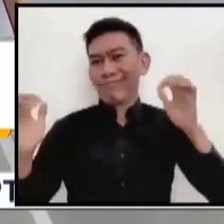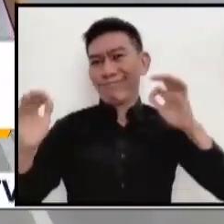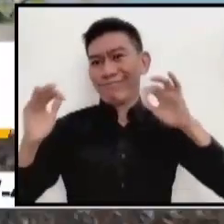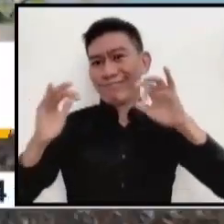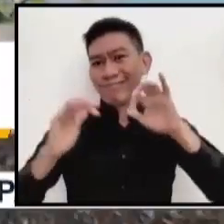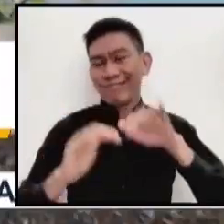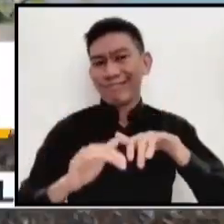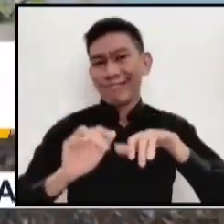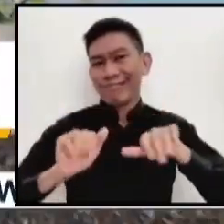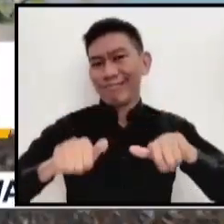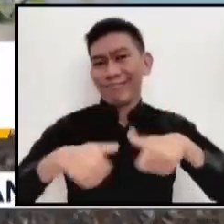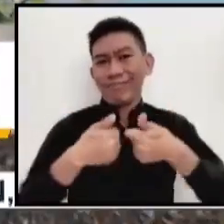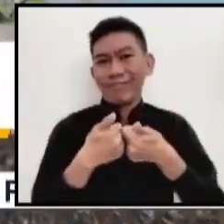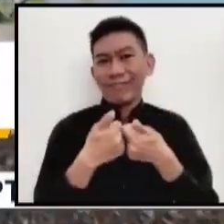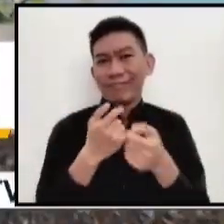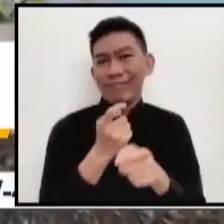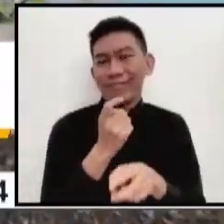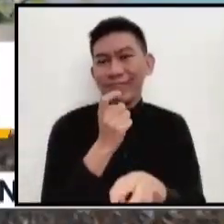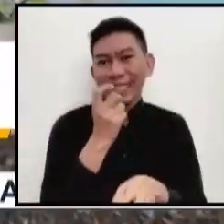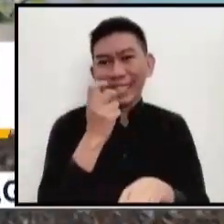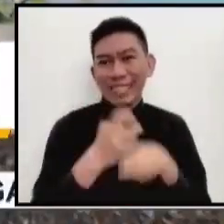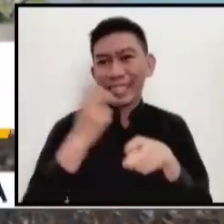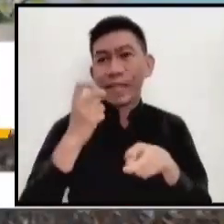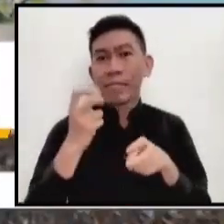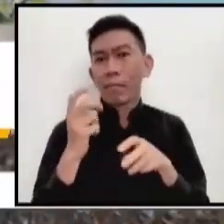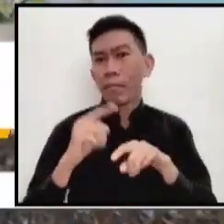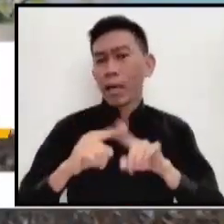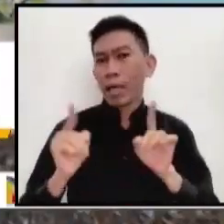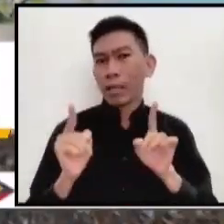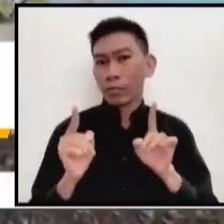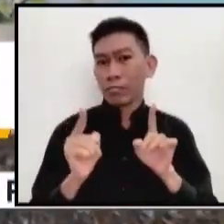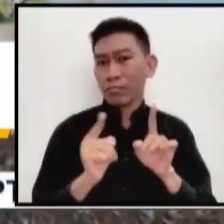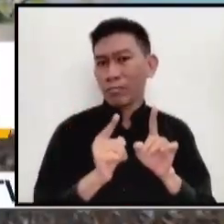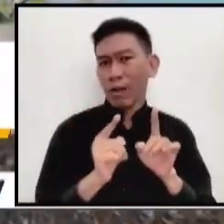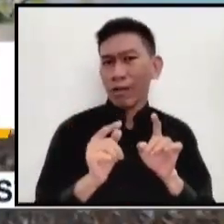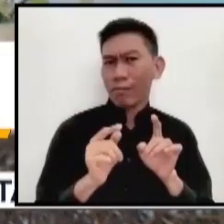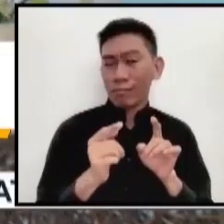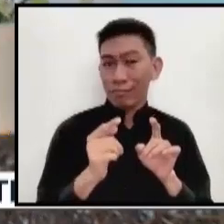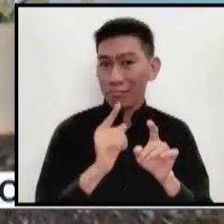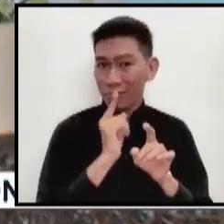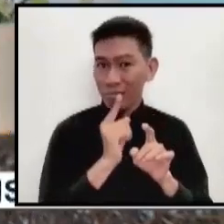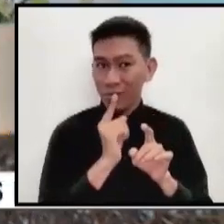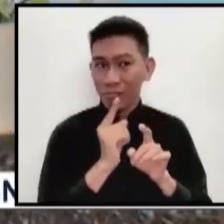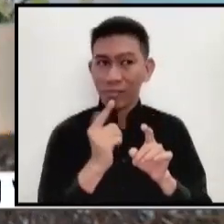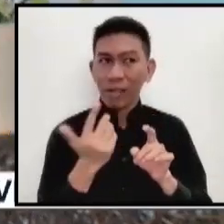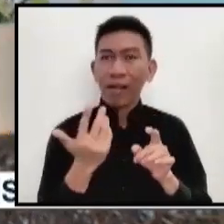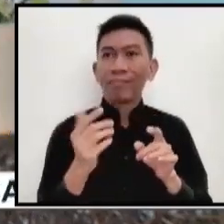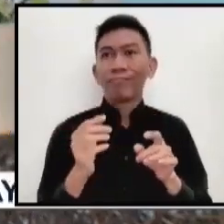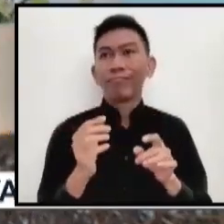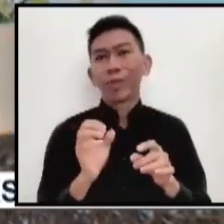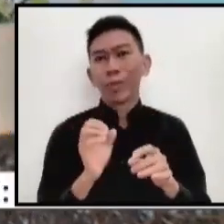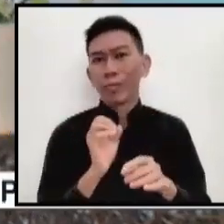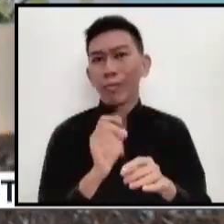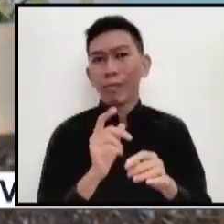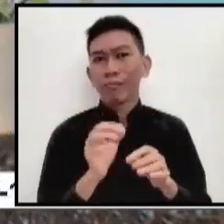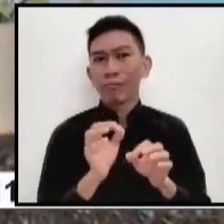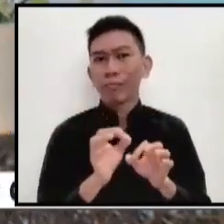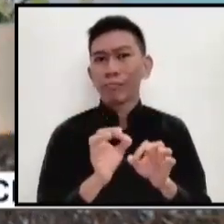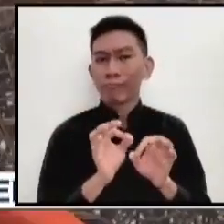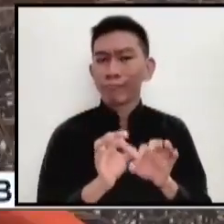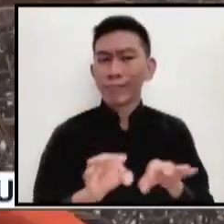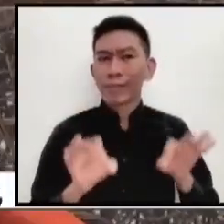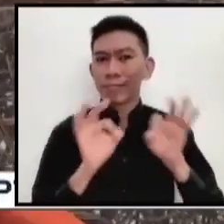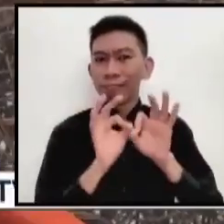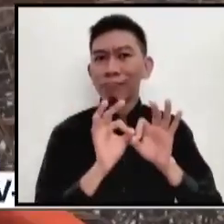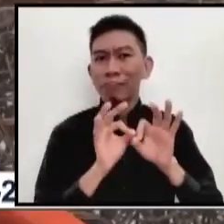Pero paano mo masasabi na worthwhile lahat ng effort ng mga mm-hmm. members tuwing ginagawa niyo po ang Home Faith Crusade? Yes. Alam mo,